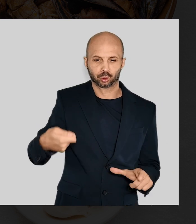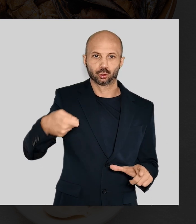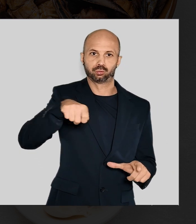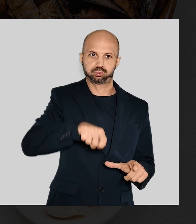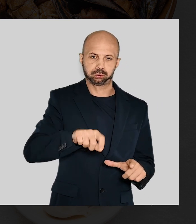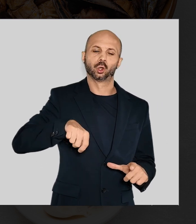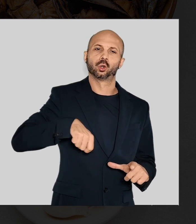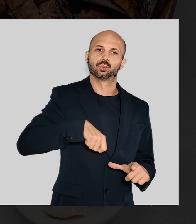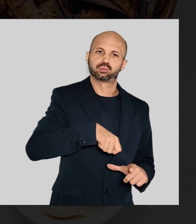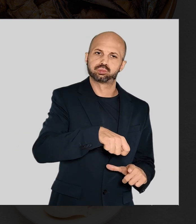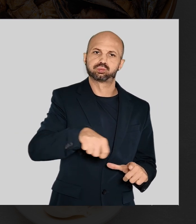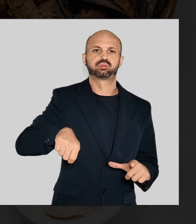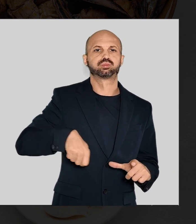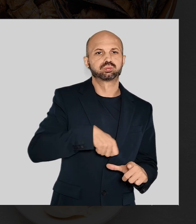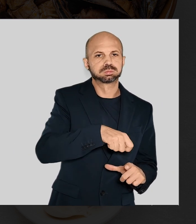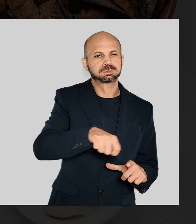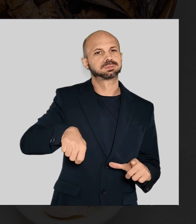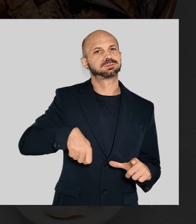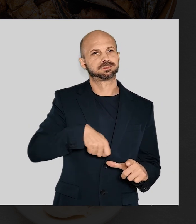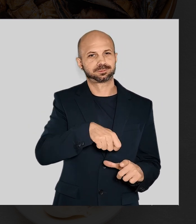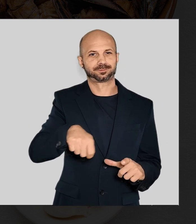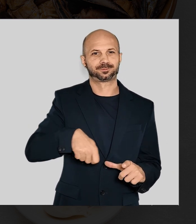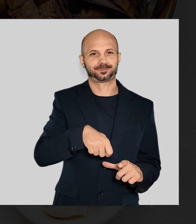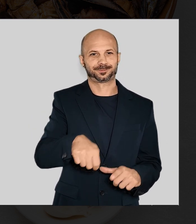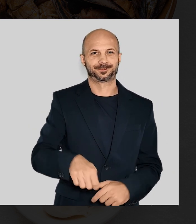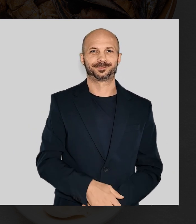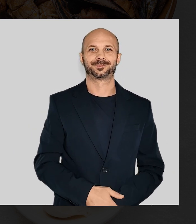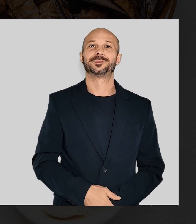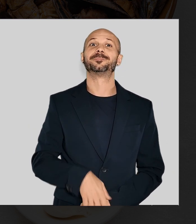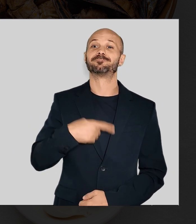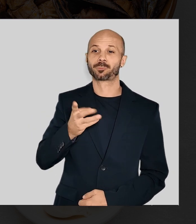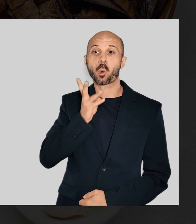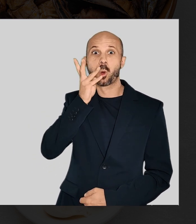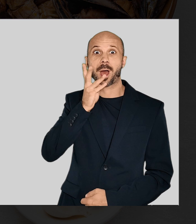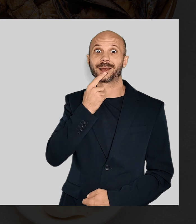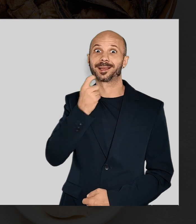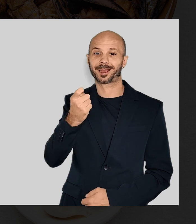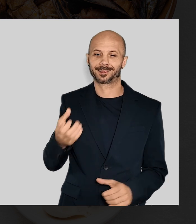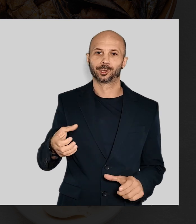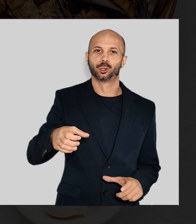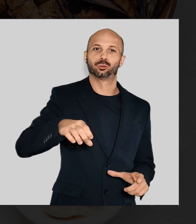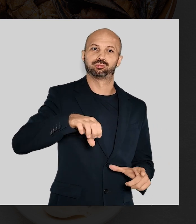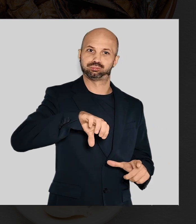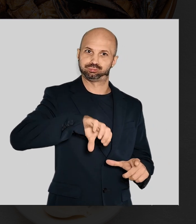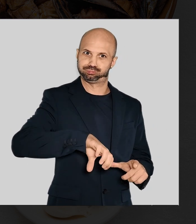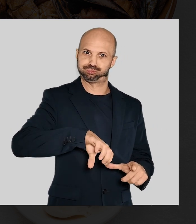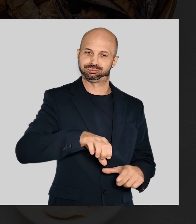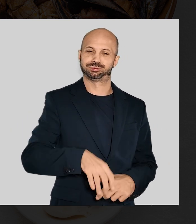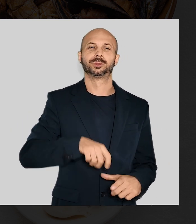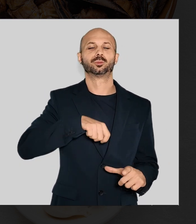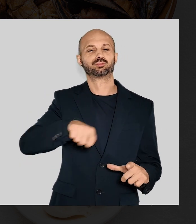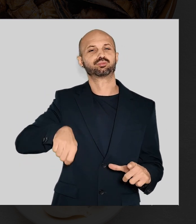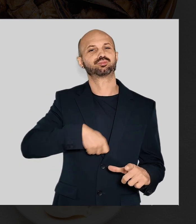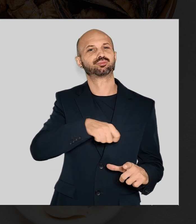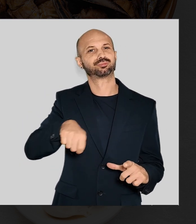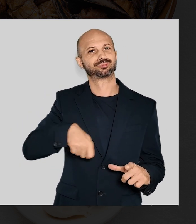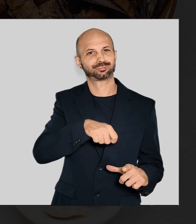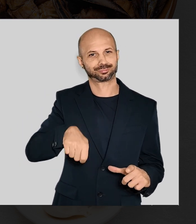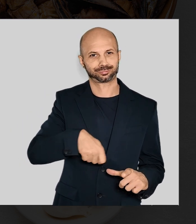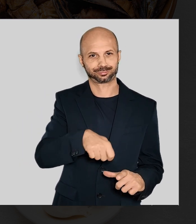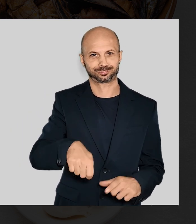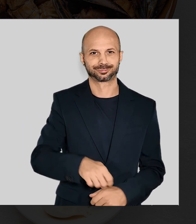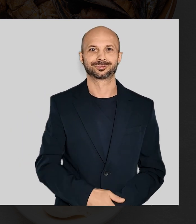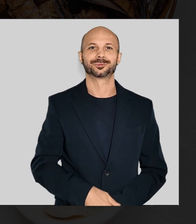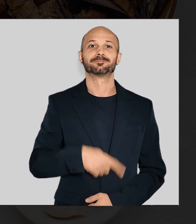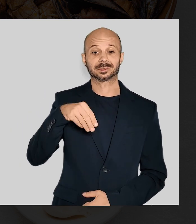Dissolve the tomato paste in a small amount of warm water or fish stock and add it to the pot. Pour in the red